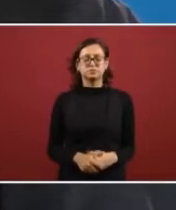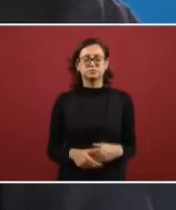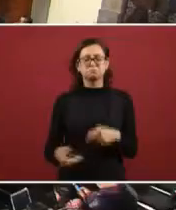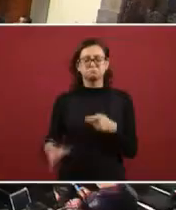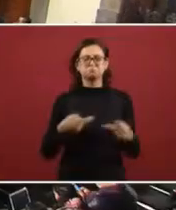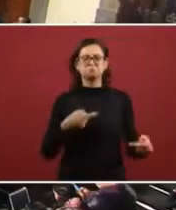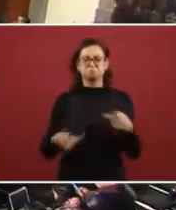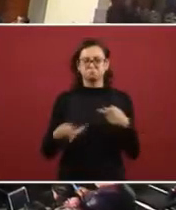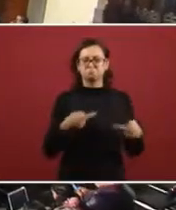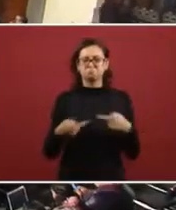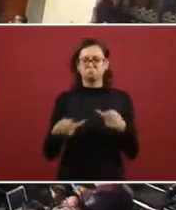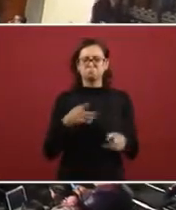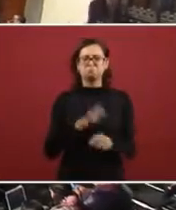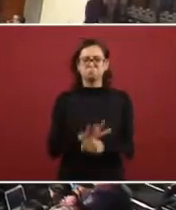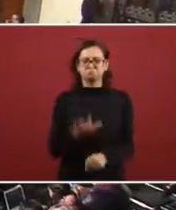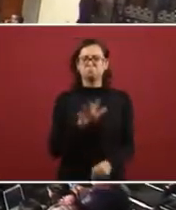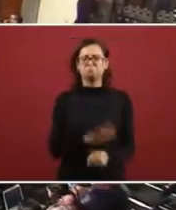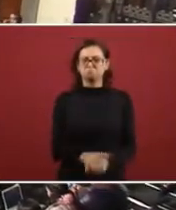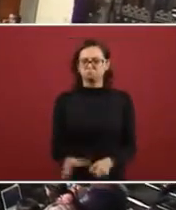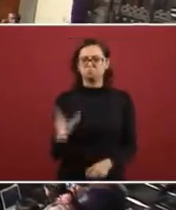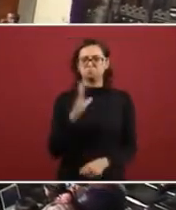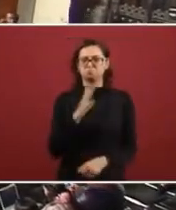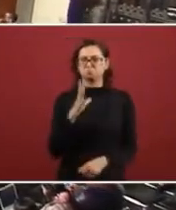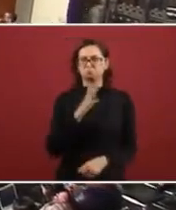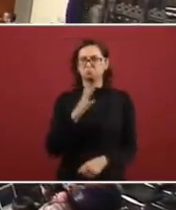We are prepared.